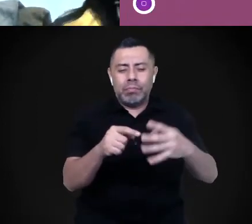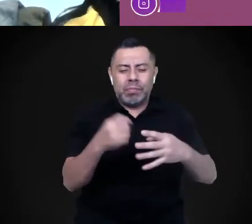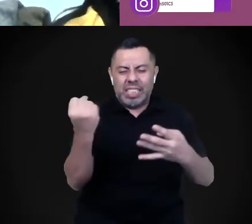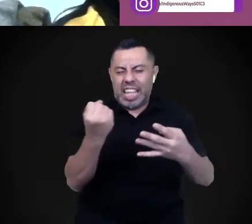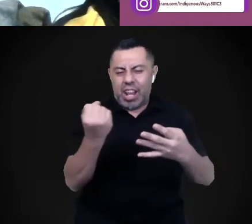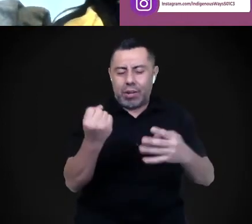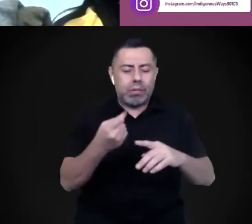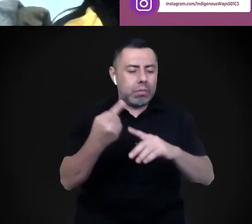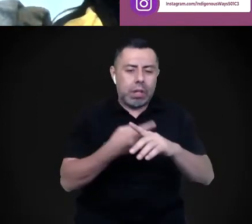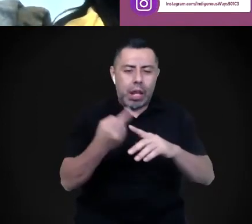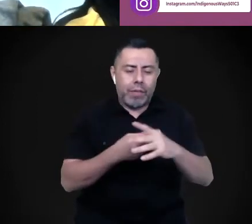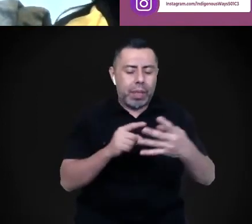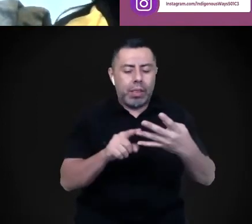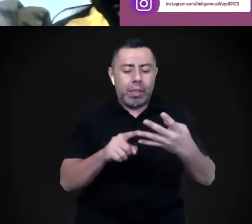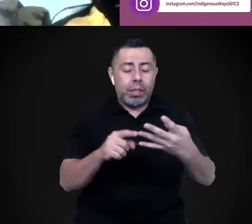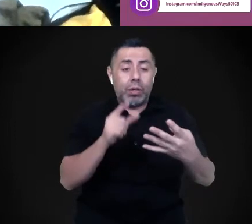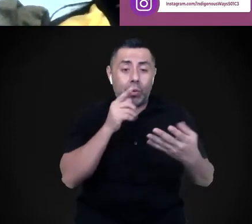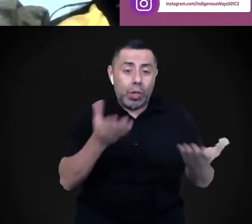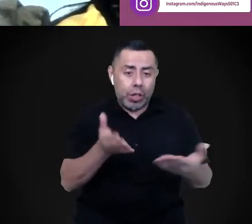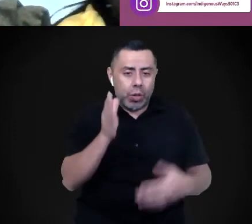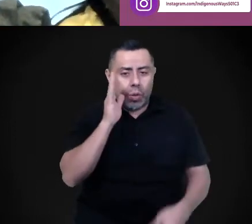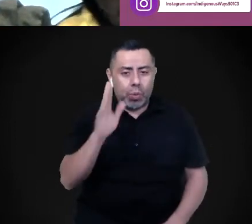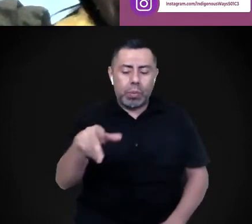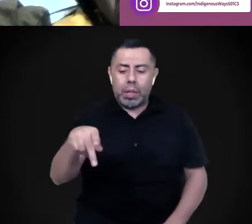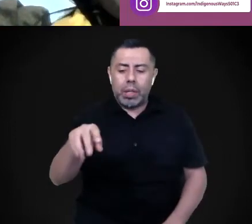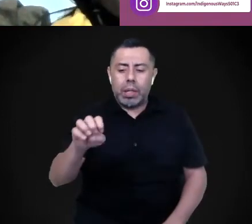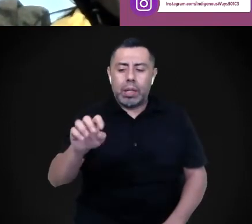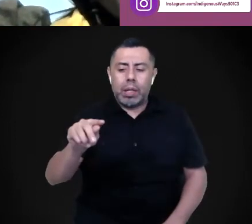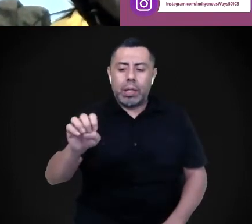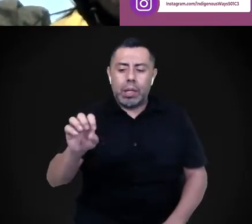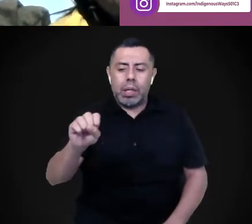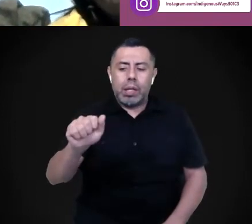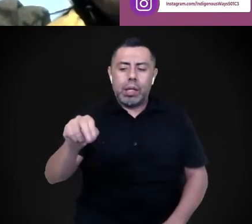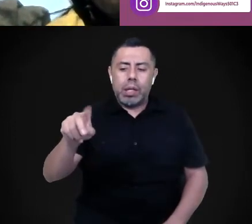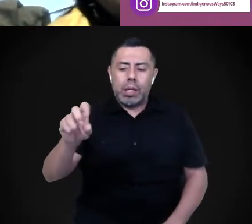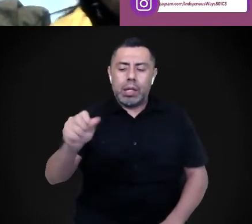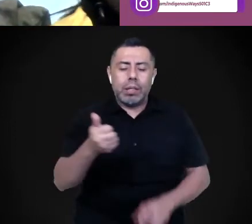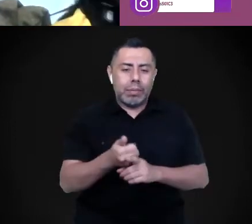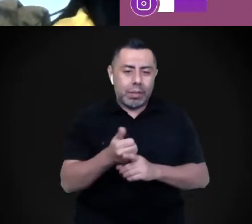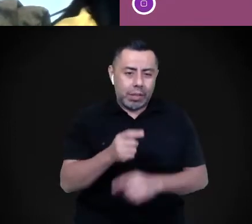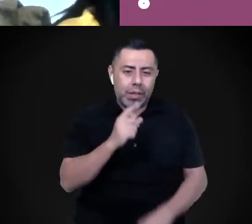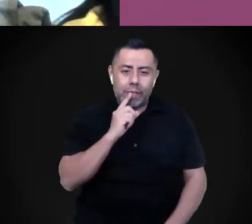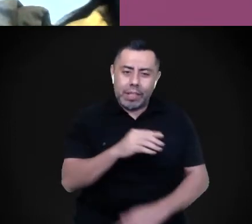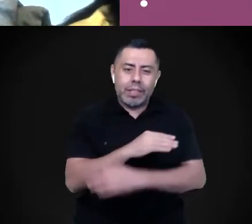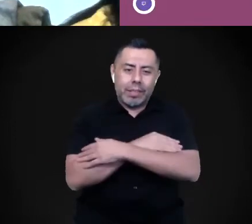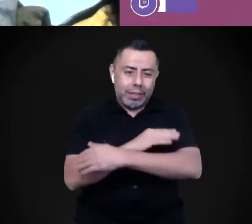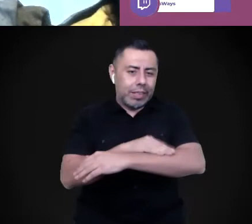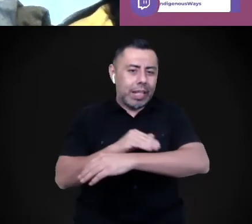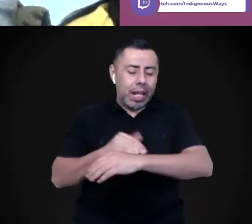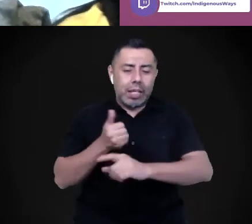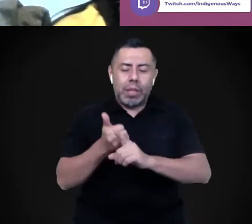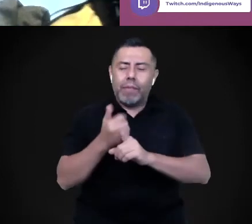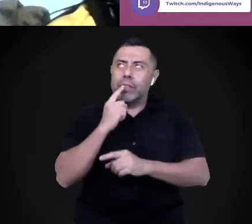Pete Sands, who is Diné. Really phenomenal, a singer-songwriter,